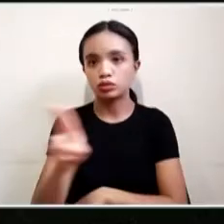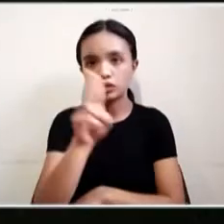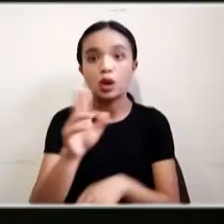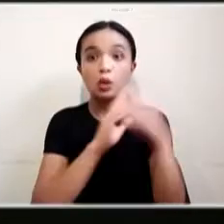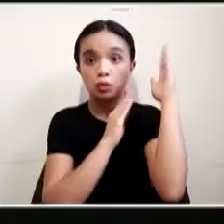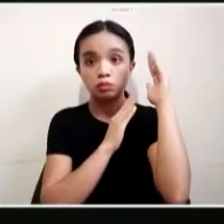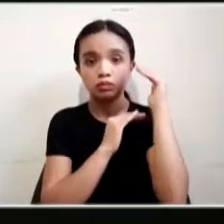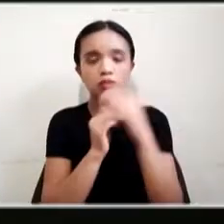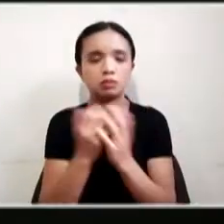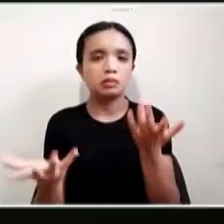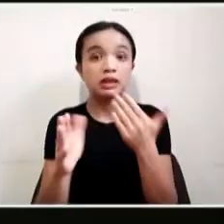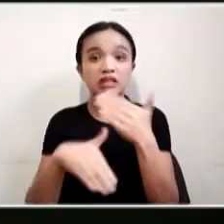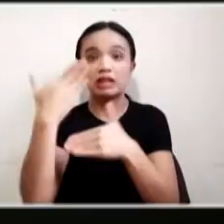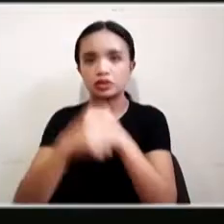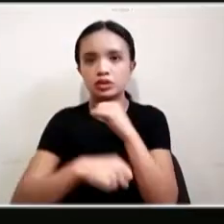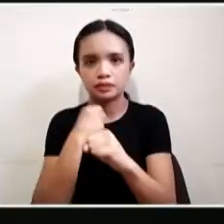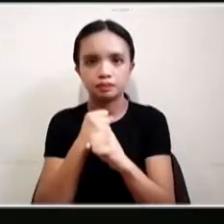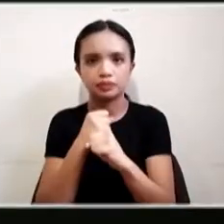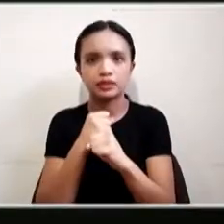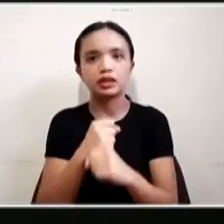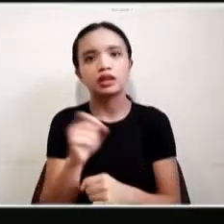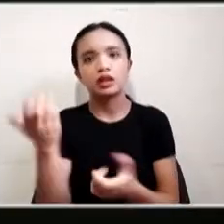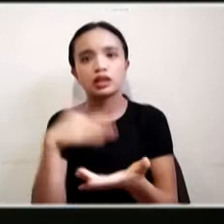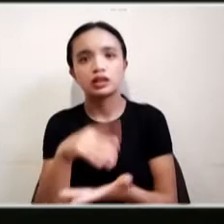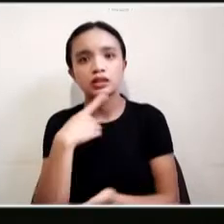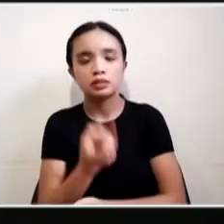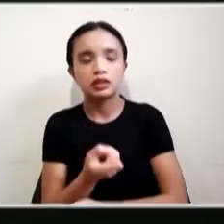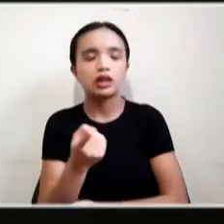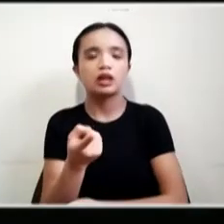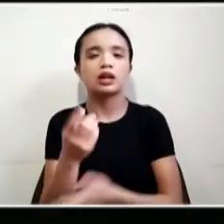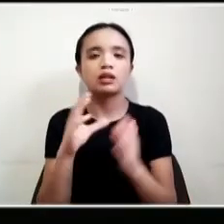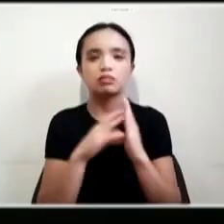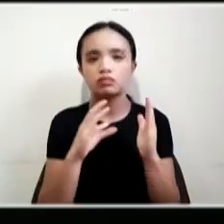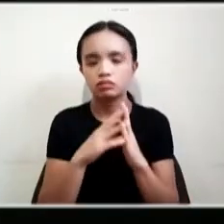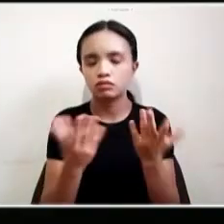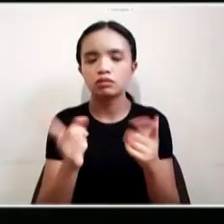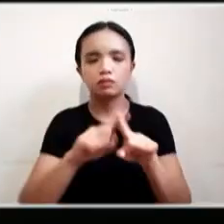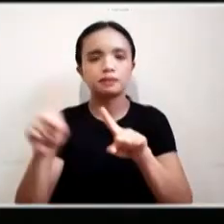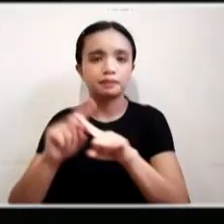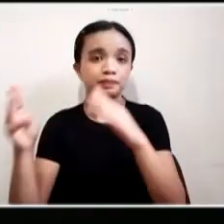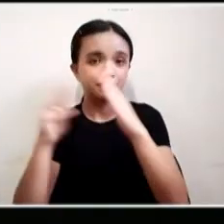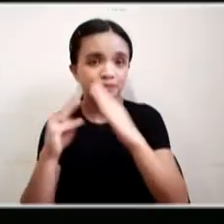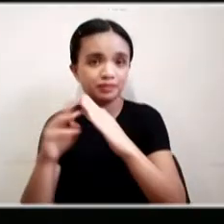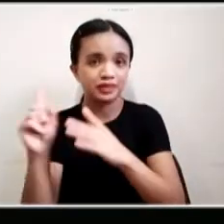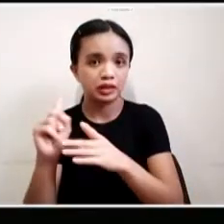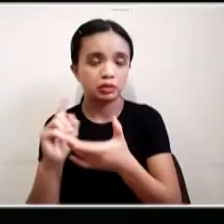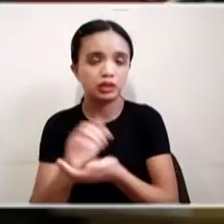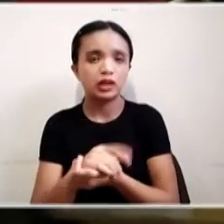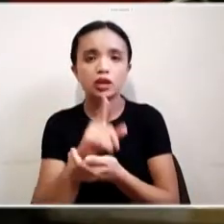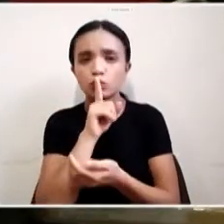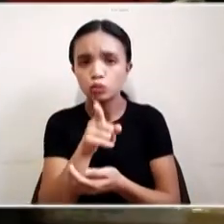next year. Tarigagay da nga unaan ang maipaayan ti syudad ken kabangibang ang munisipyo itinapartak ken di kalidad nga internet